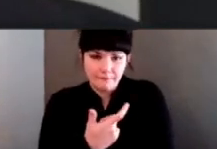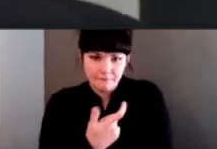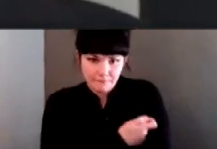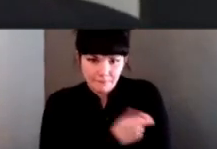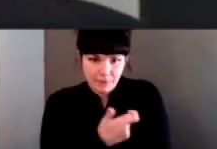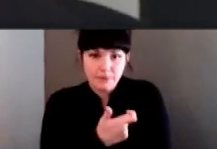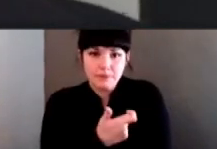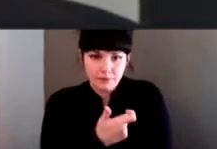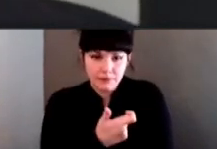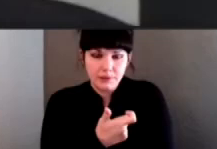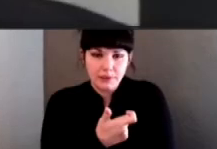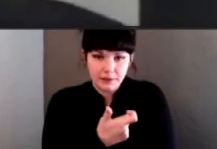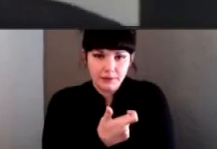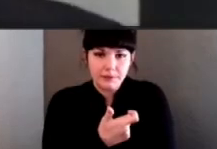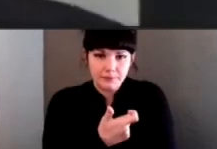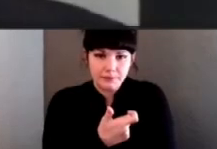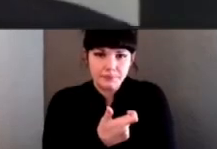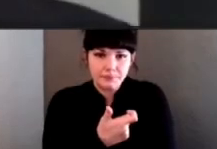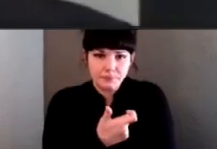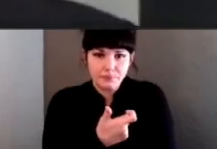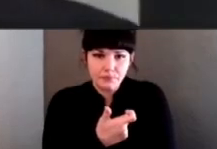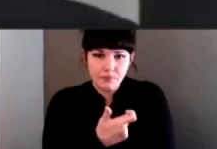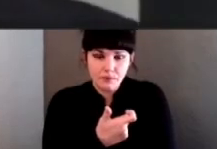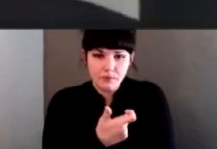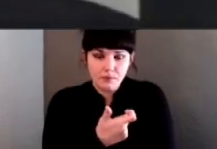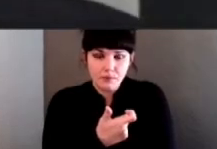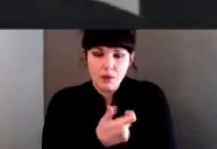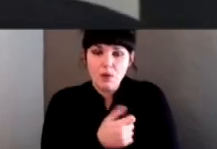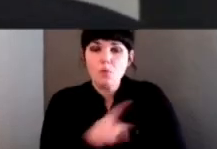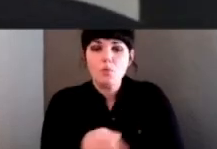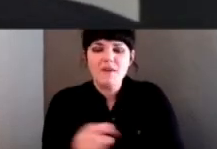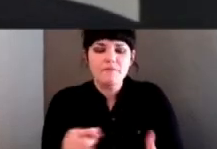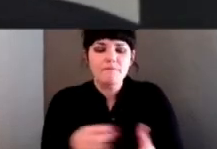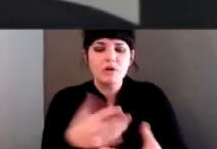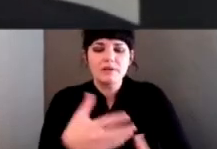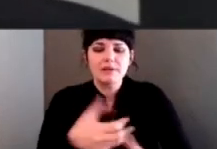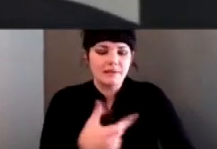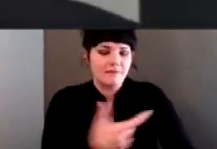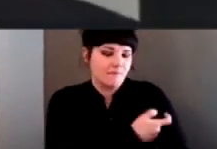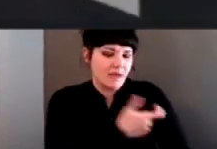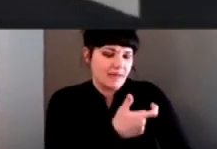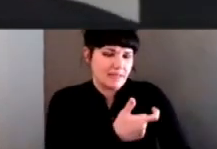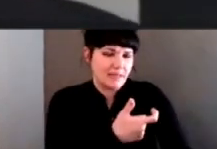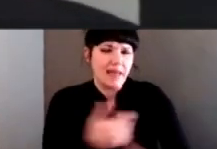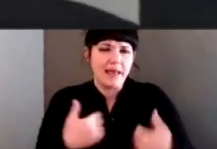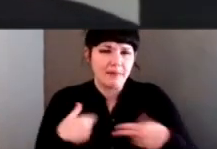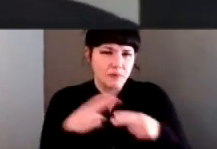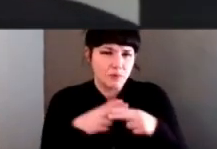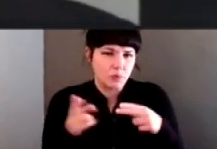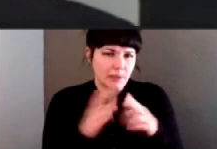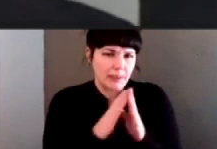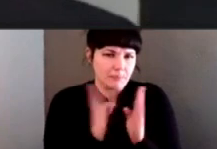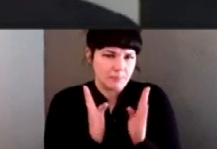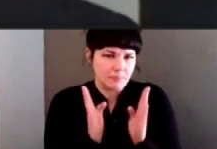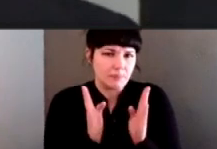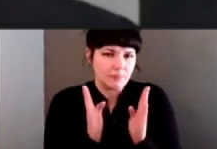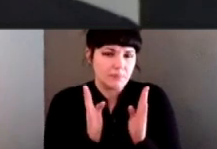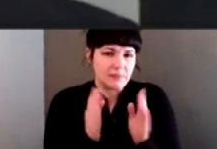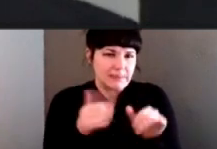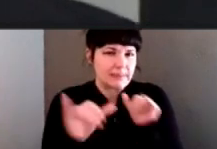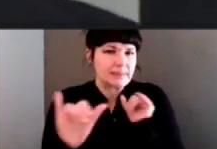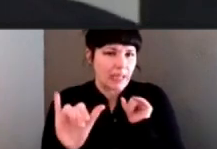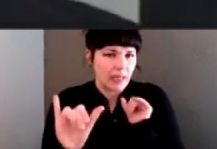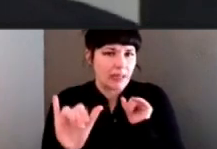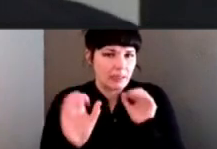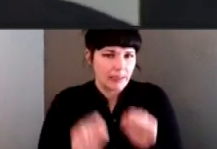which that transmission can still happen. And it's unsure about once I'm fully vaccinated, can